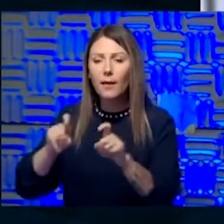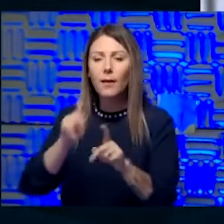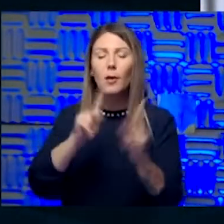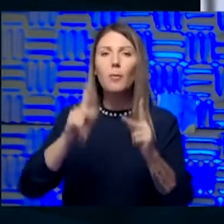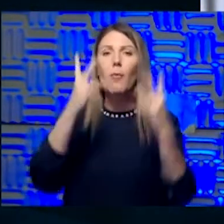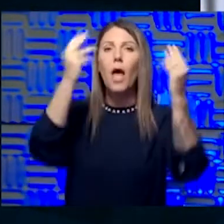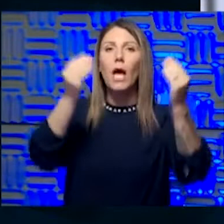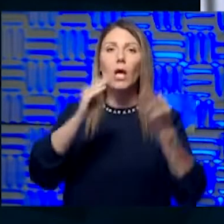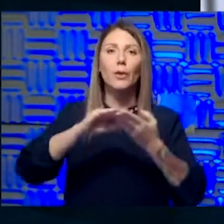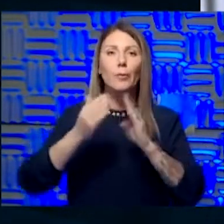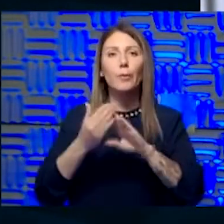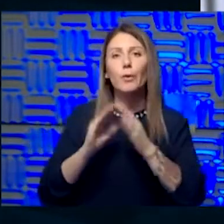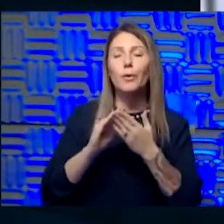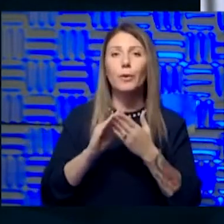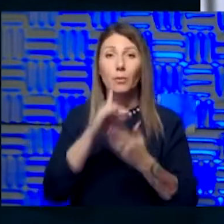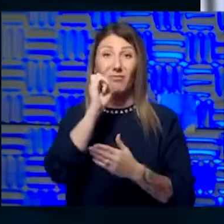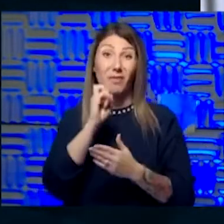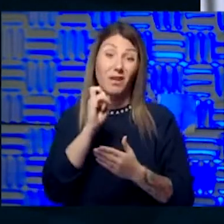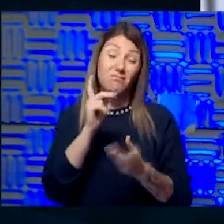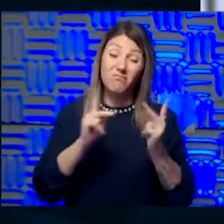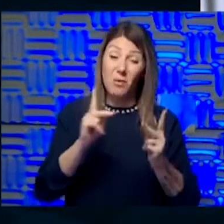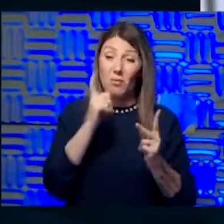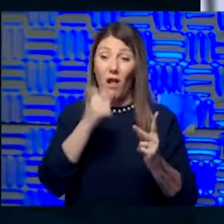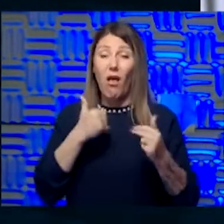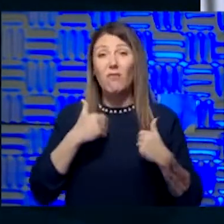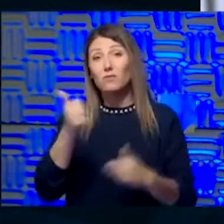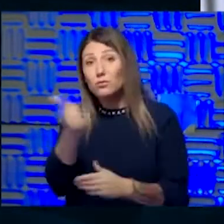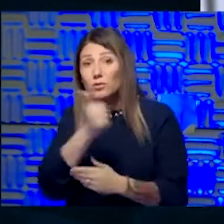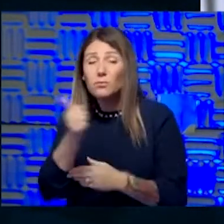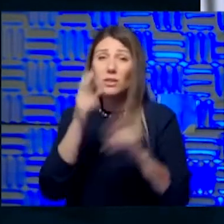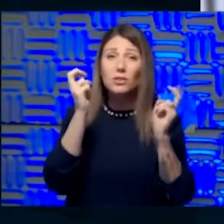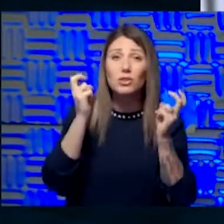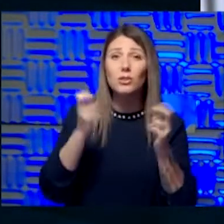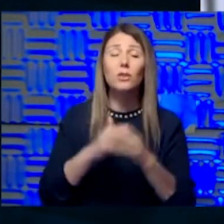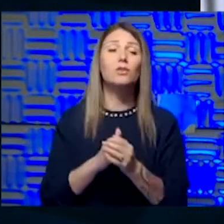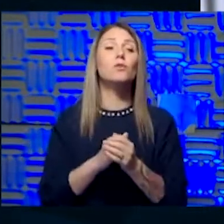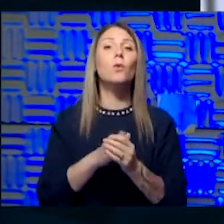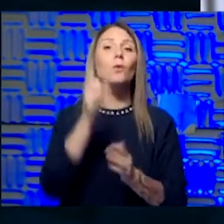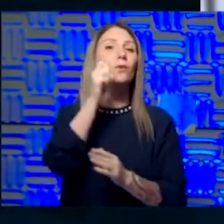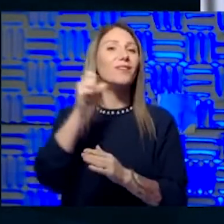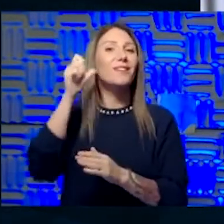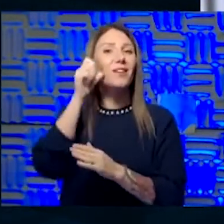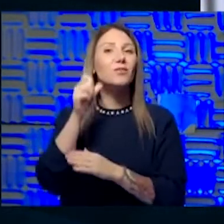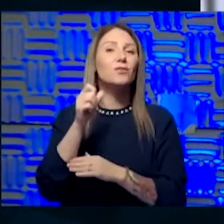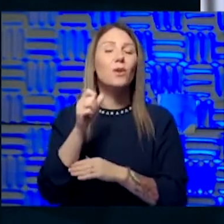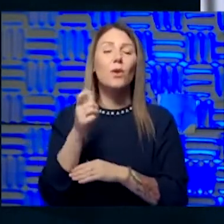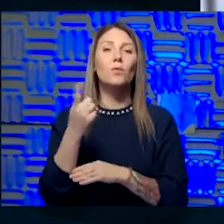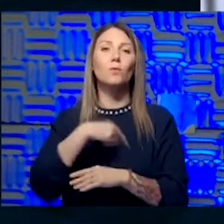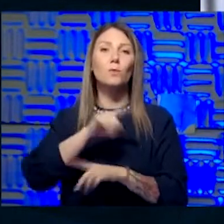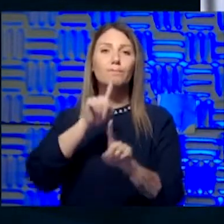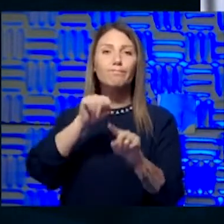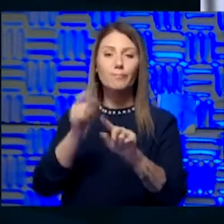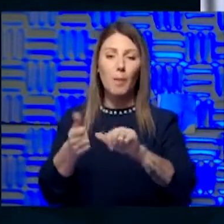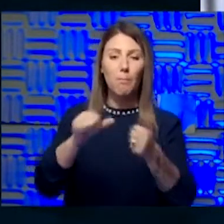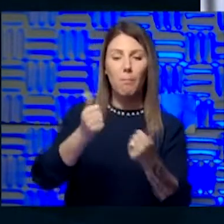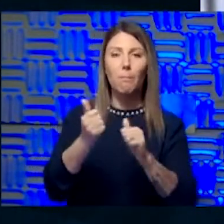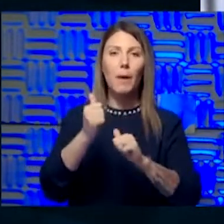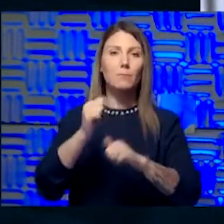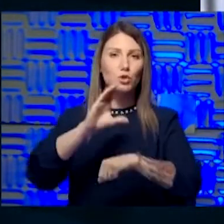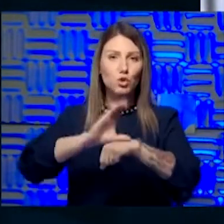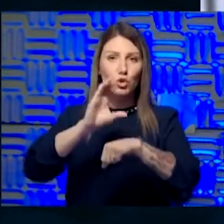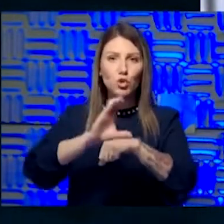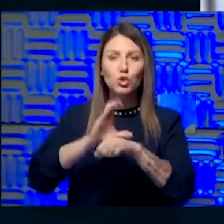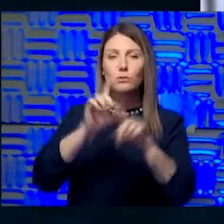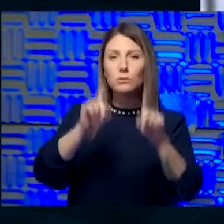can't get to us. So yesterday we were actually at Morning Star Baptist Church with our mobile van, and we tested 37 people